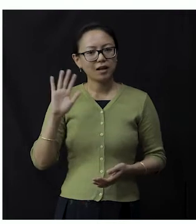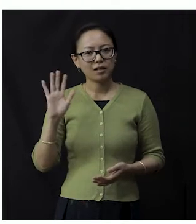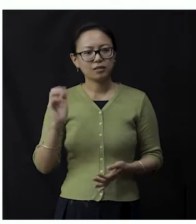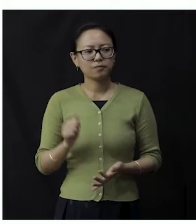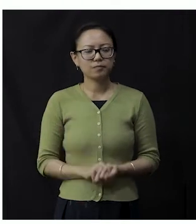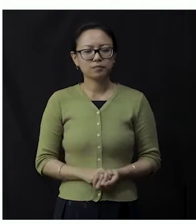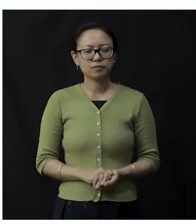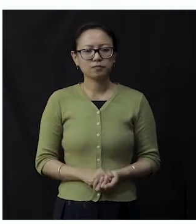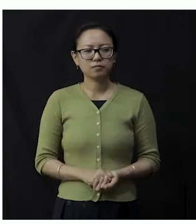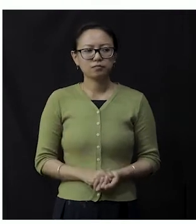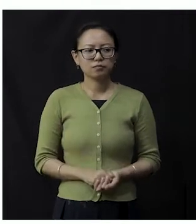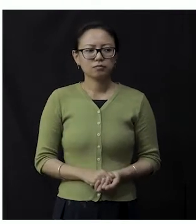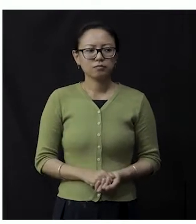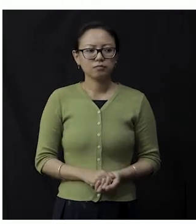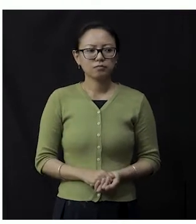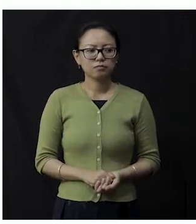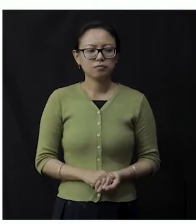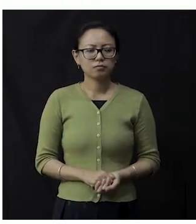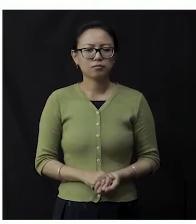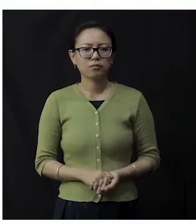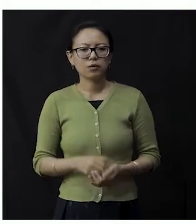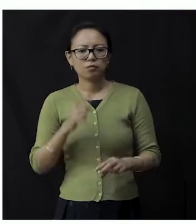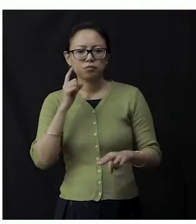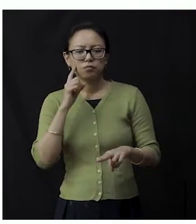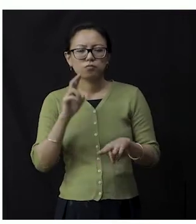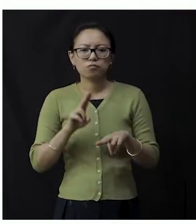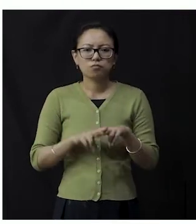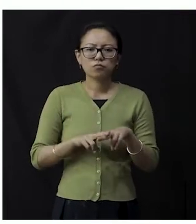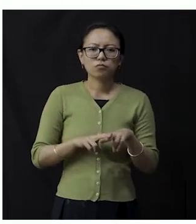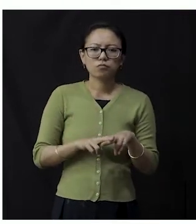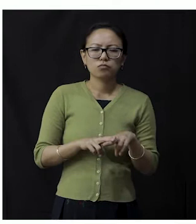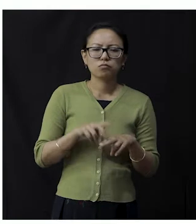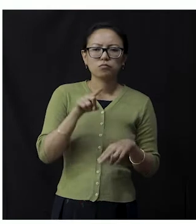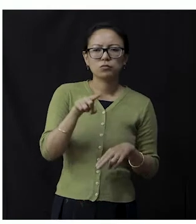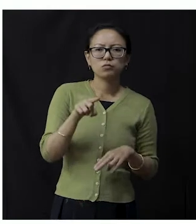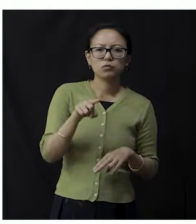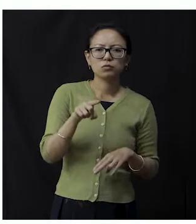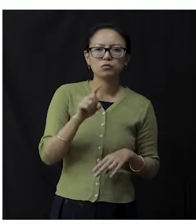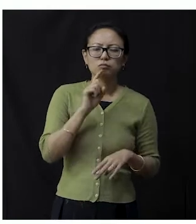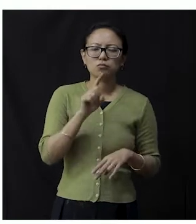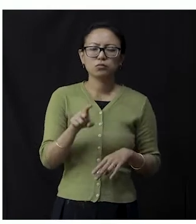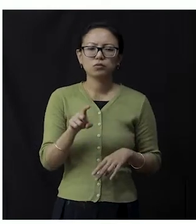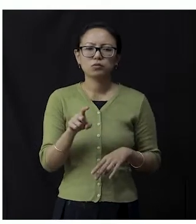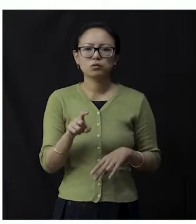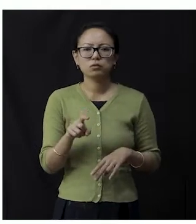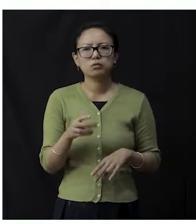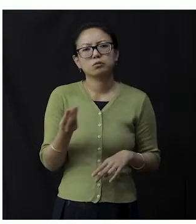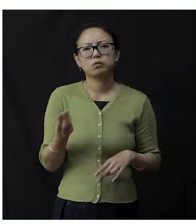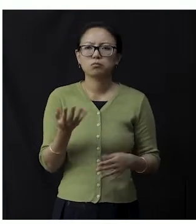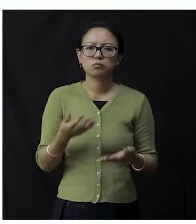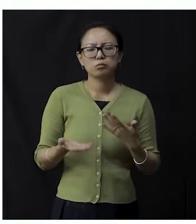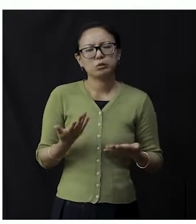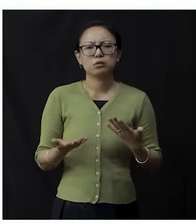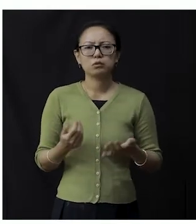me is when you don't hear something, your teacher must have said something, mama must have screamed from the kitchen, do